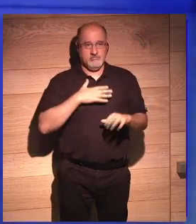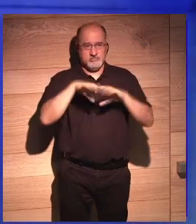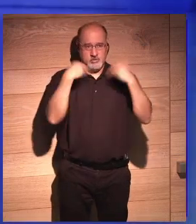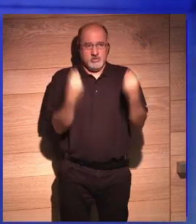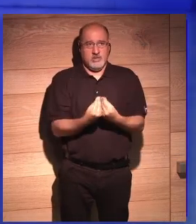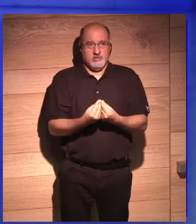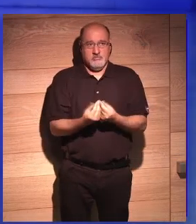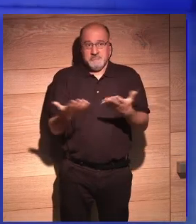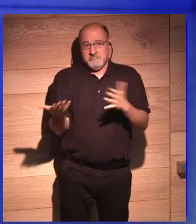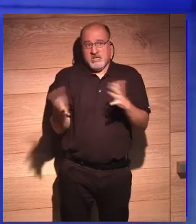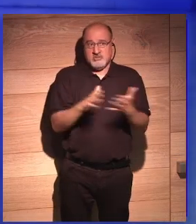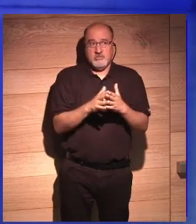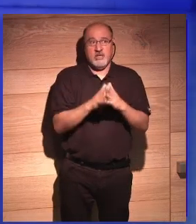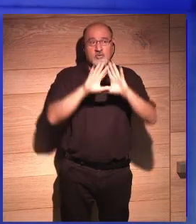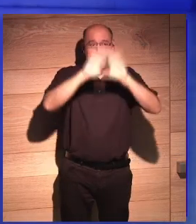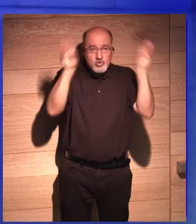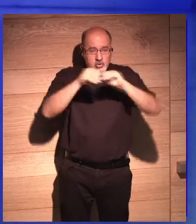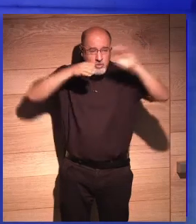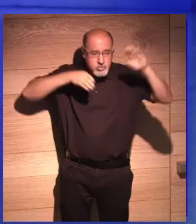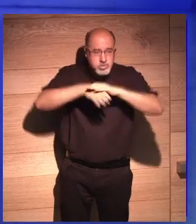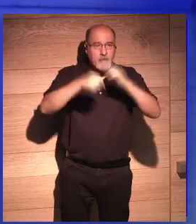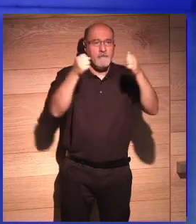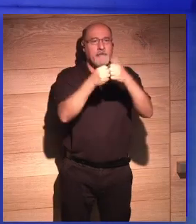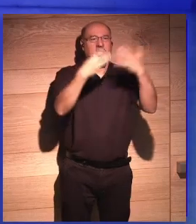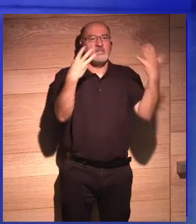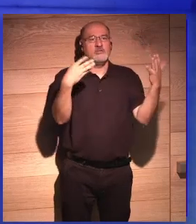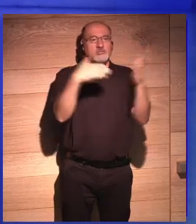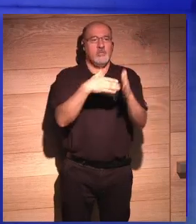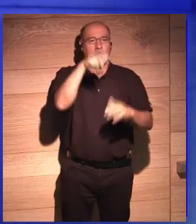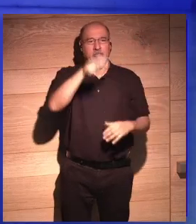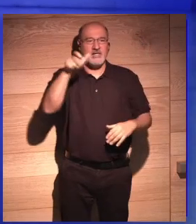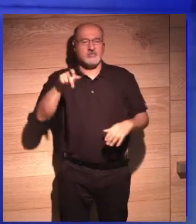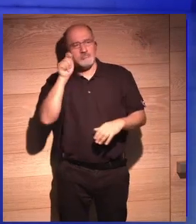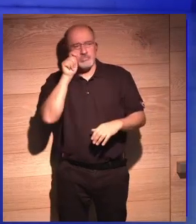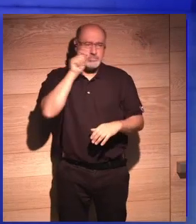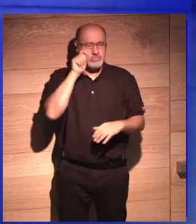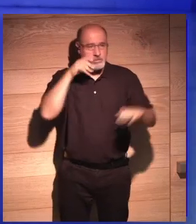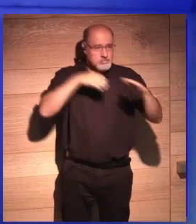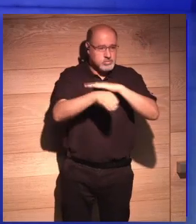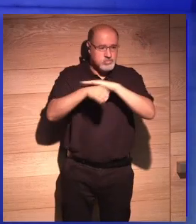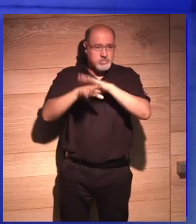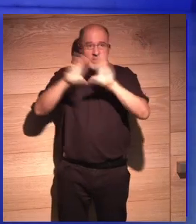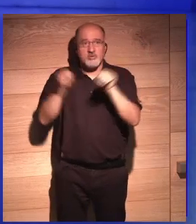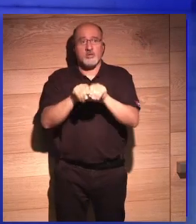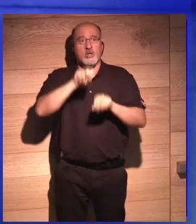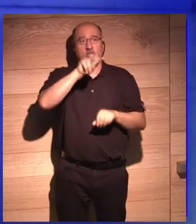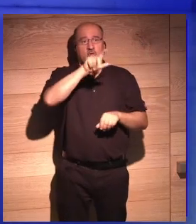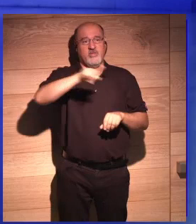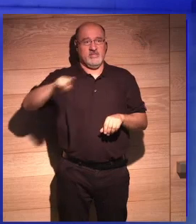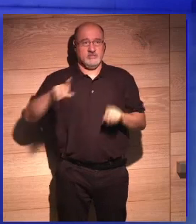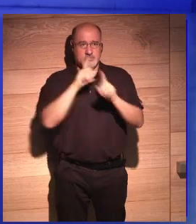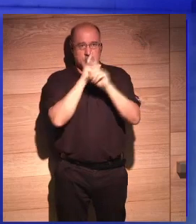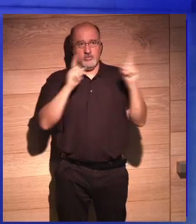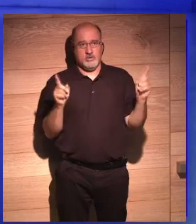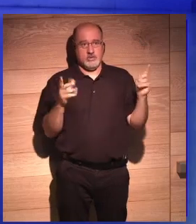it in the end, over the 6 months. And it means that we can have conversations